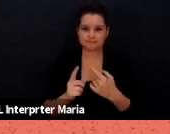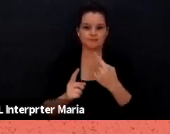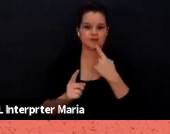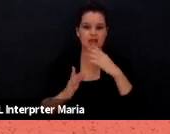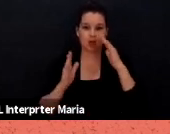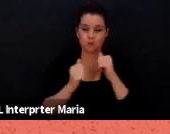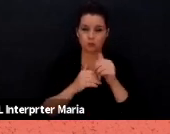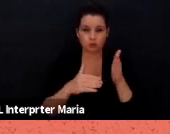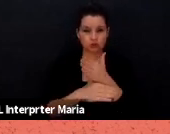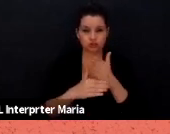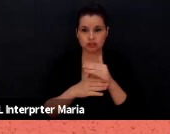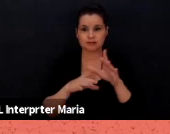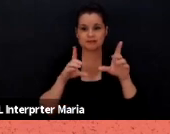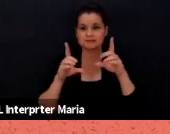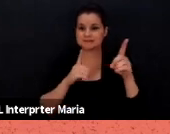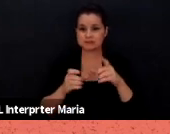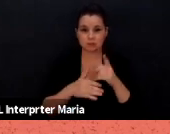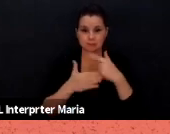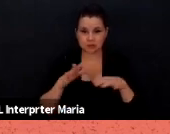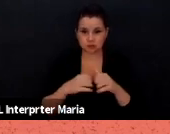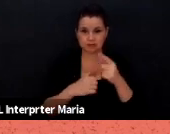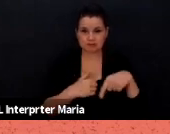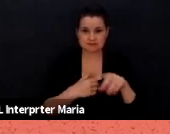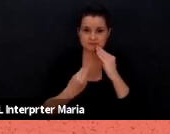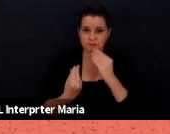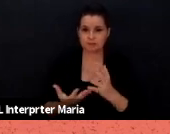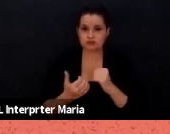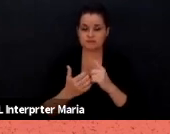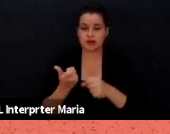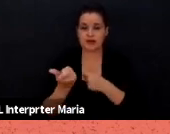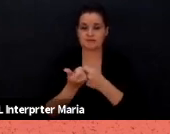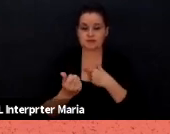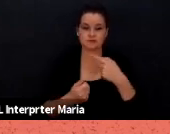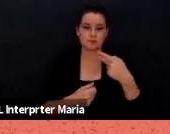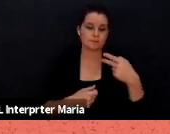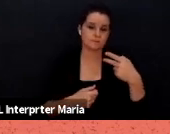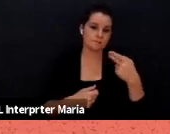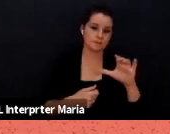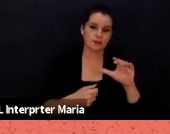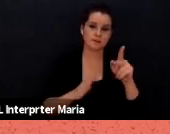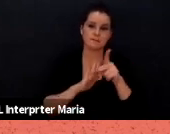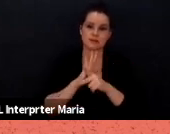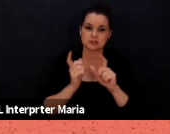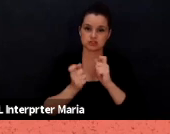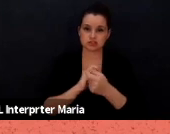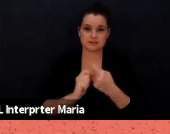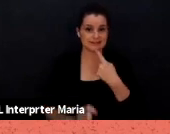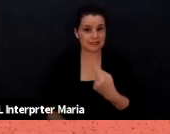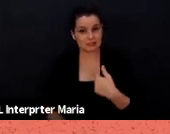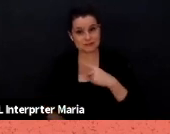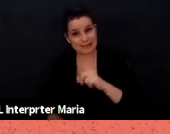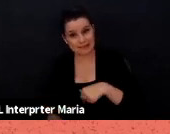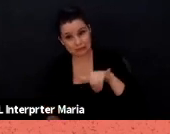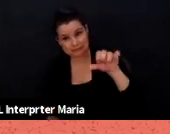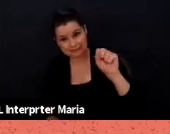will share the details of what you plan to do with this information or advocate for public policy change. The answer is yes. That is